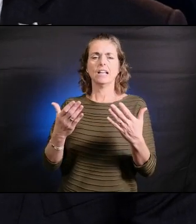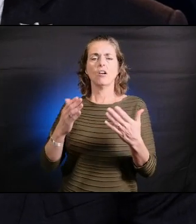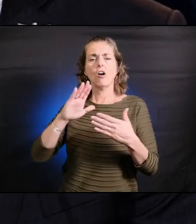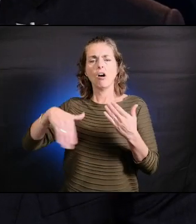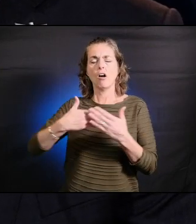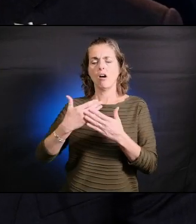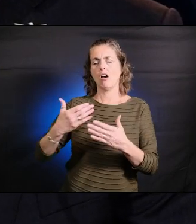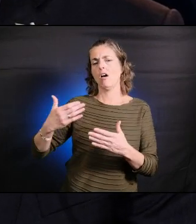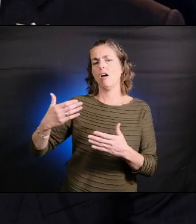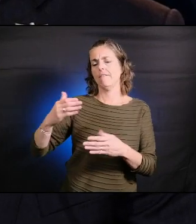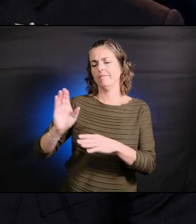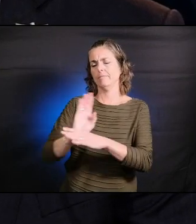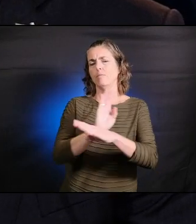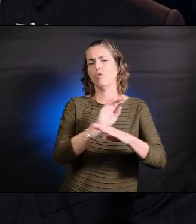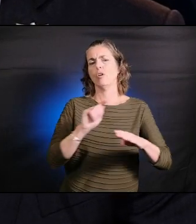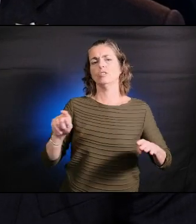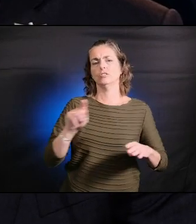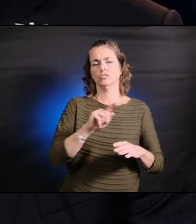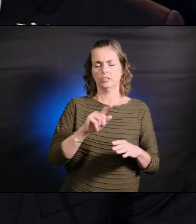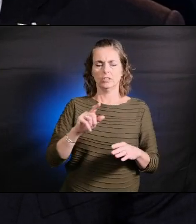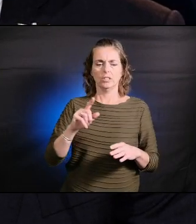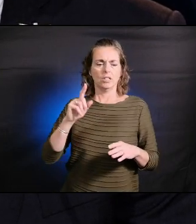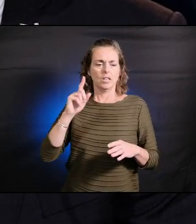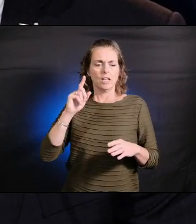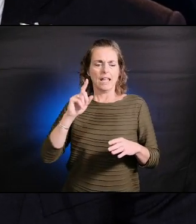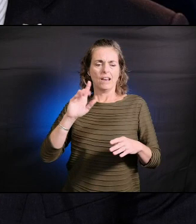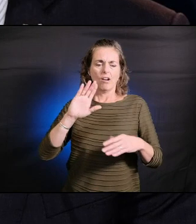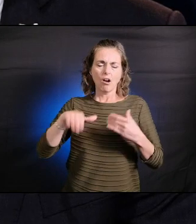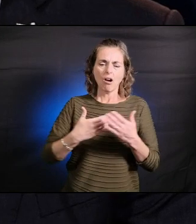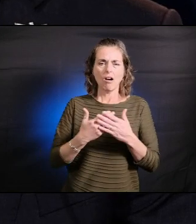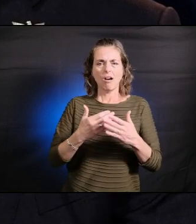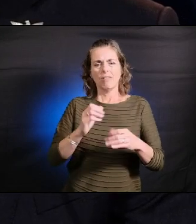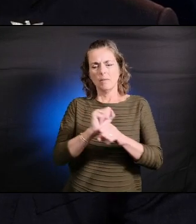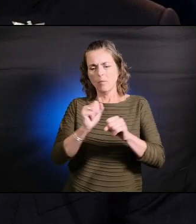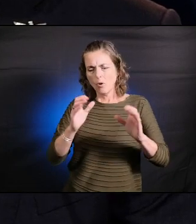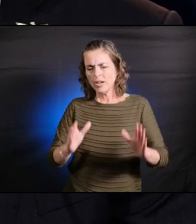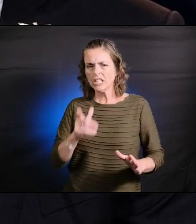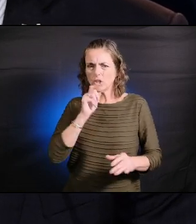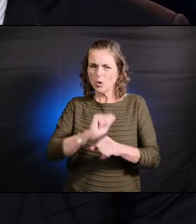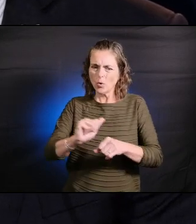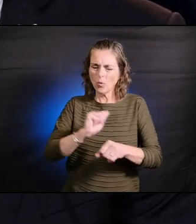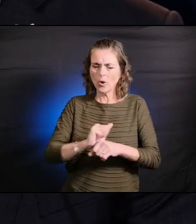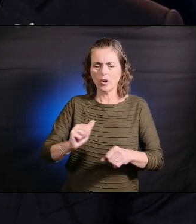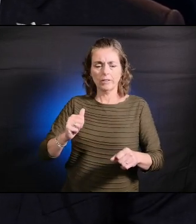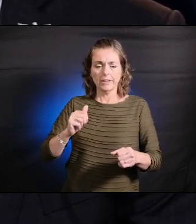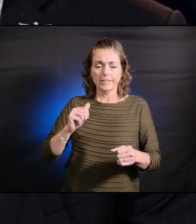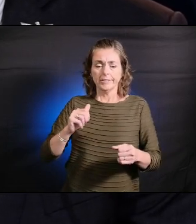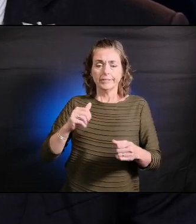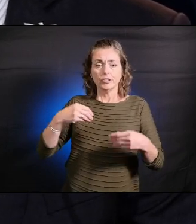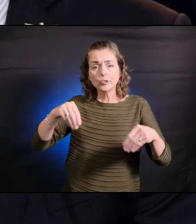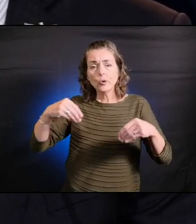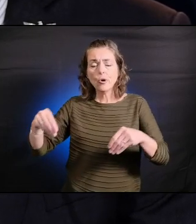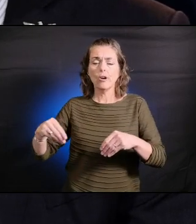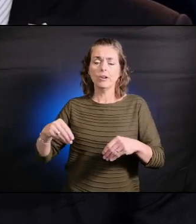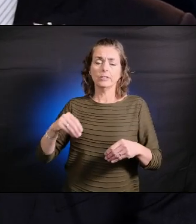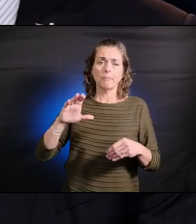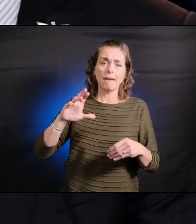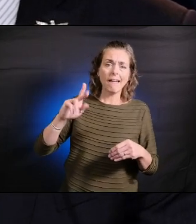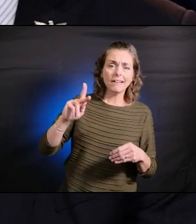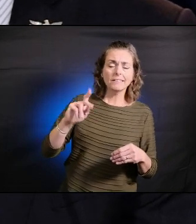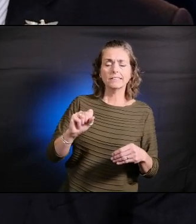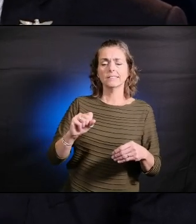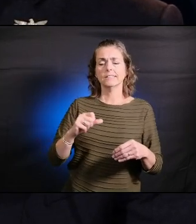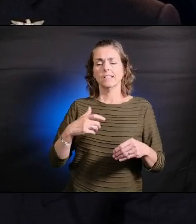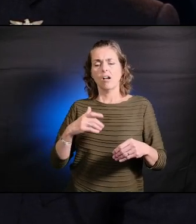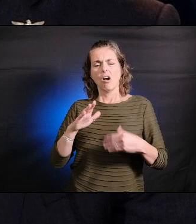employers, for employees on the front lines, whether they're cashiers, bank tellers, what have you. All those